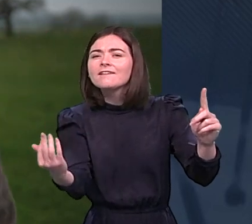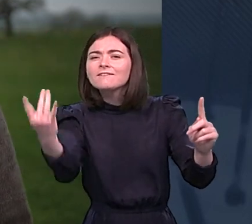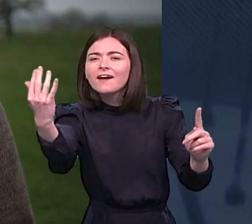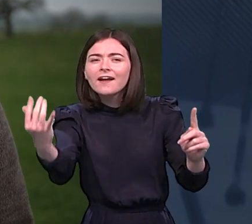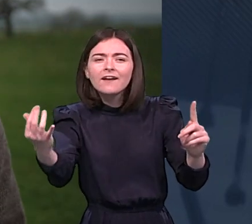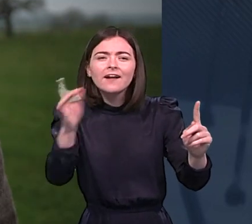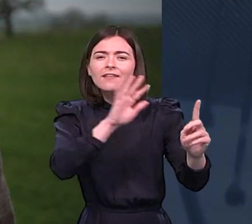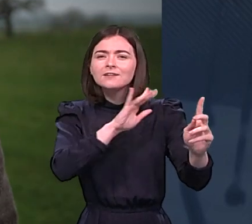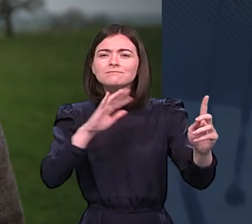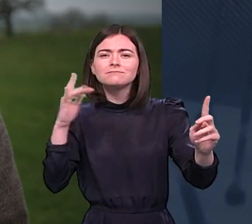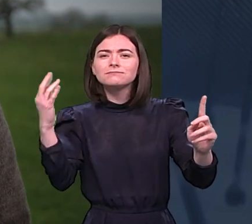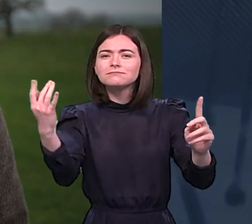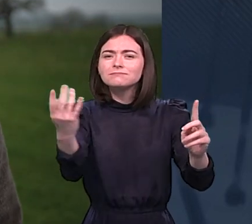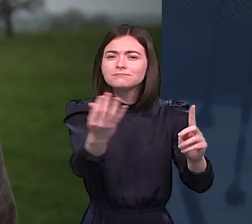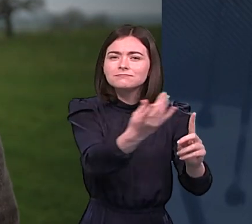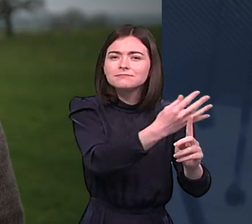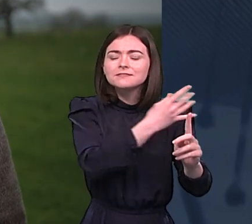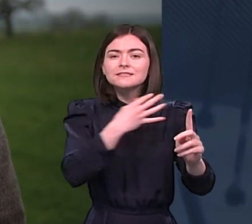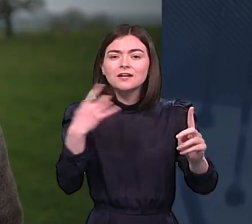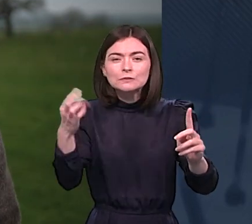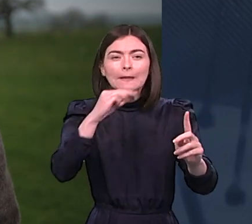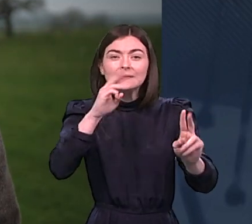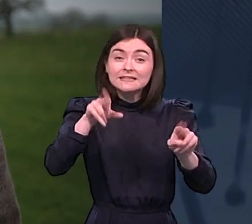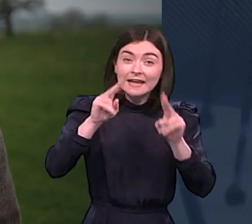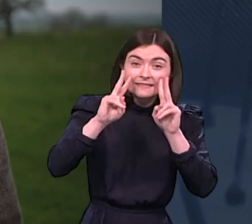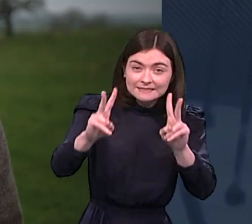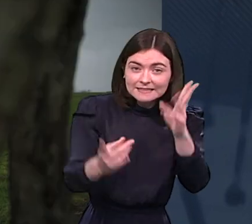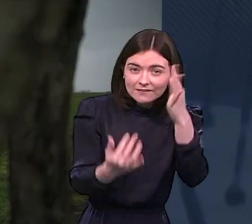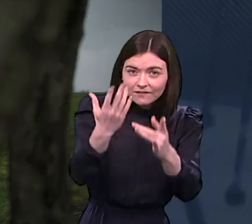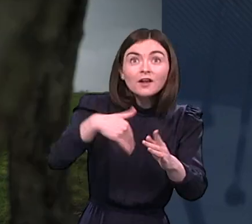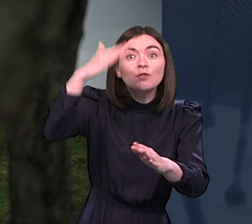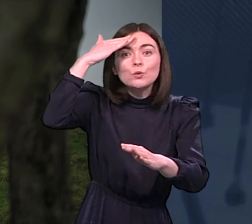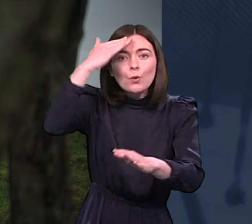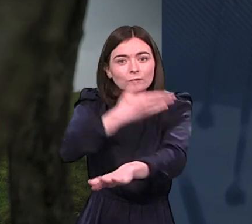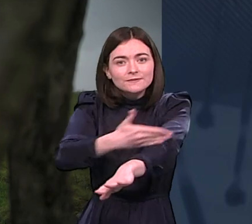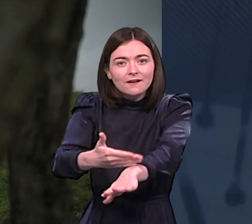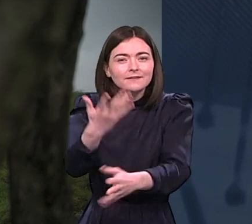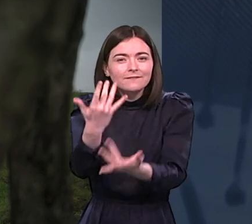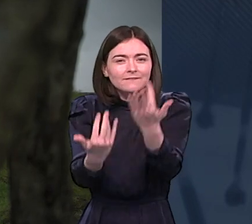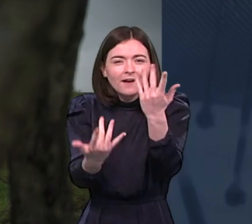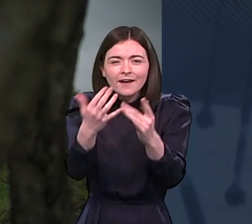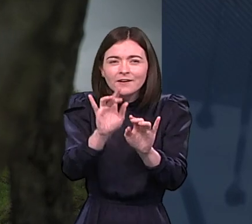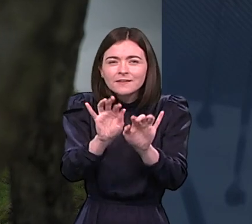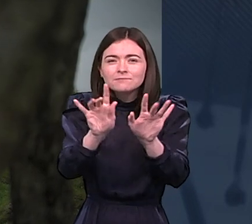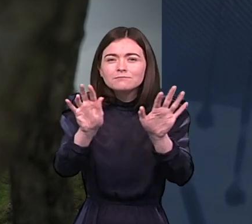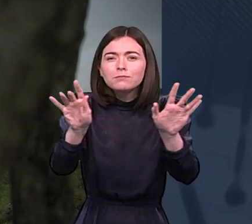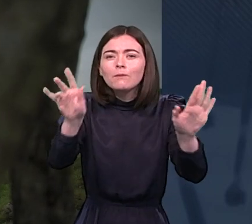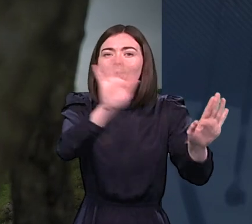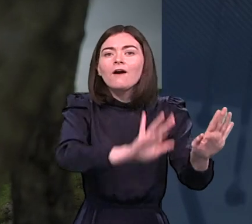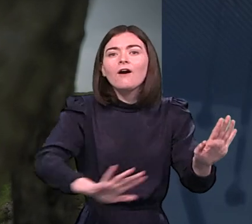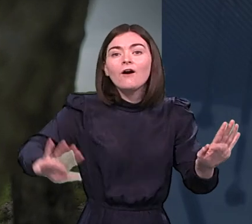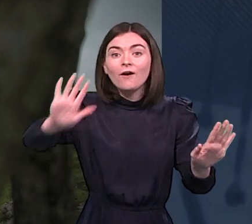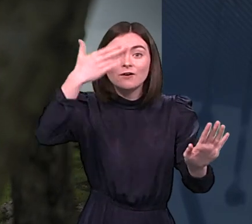lit continuously once this fire is lit. So they all see this fire, and then from there it spreads and spreads and spreads throughout the whole